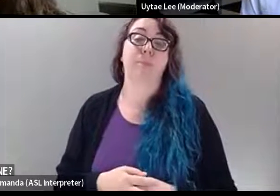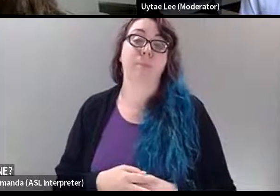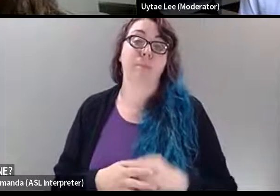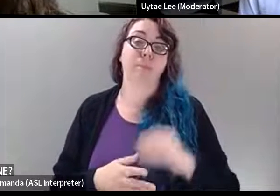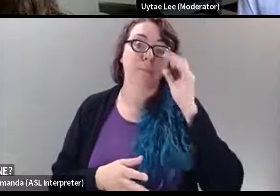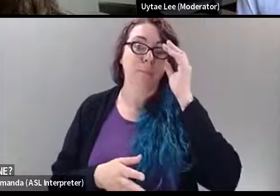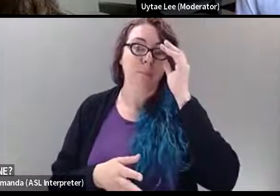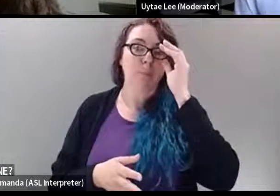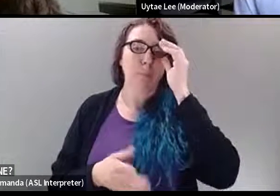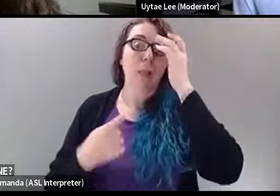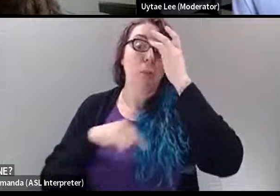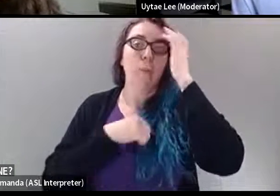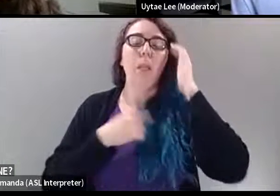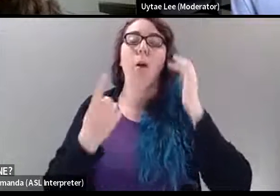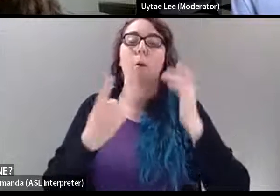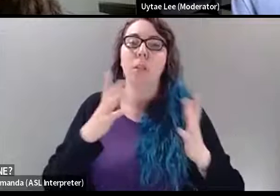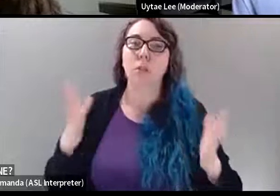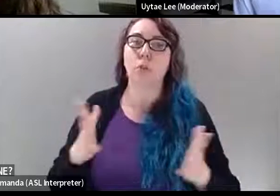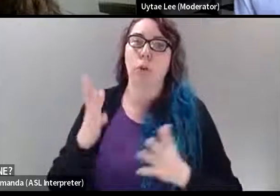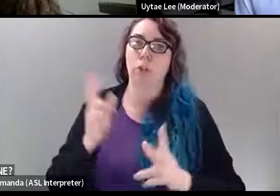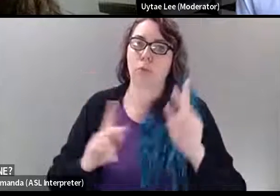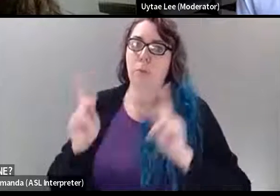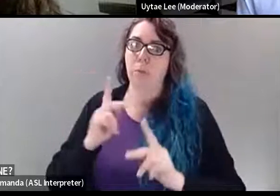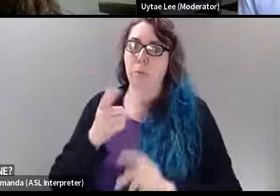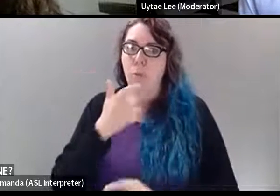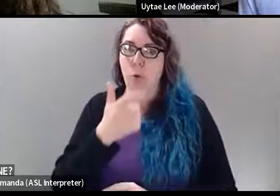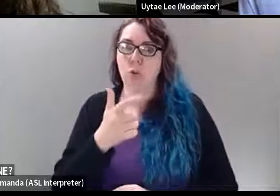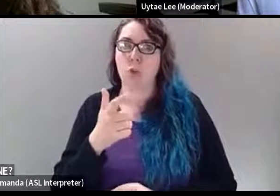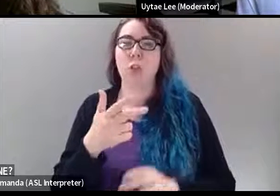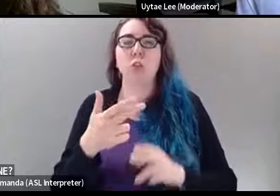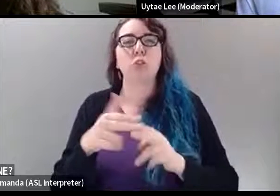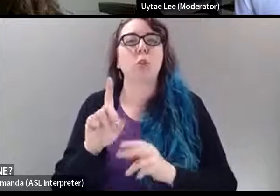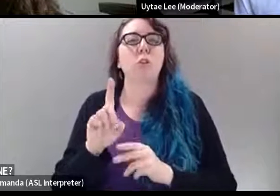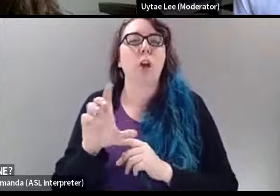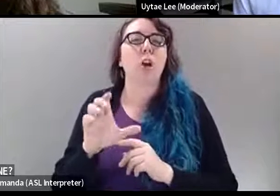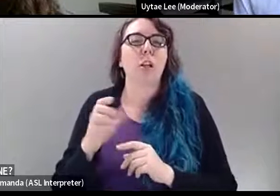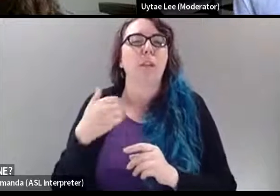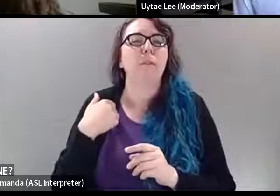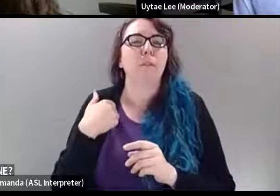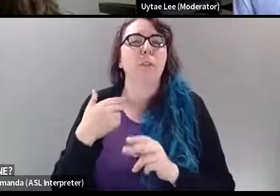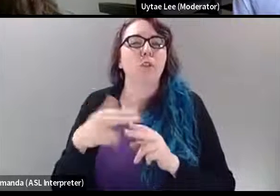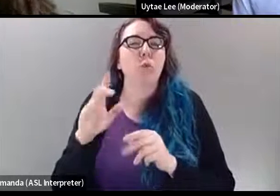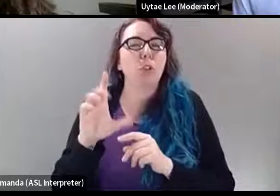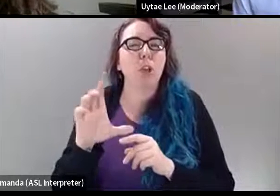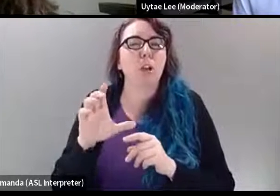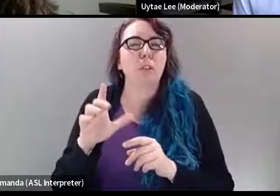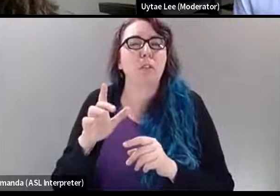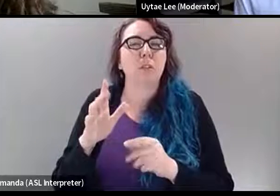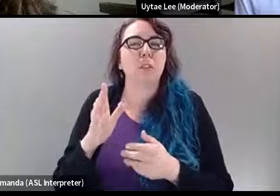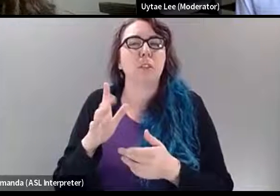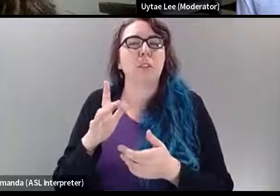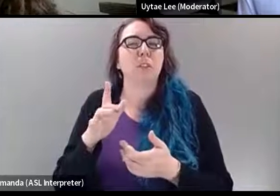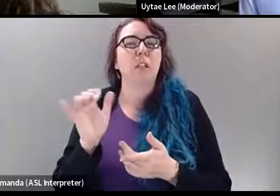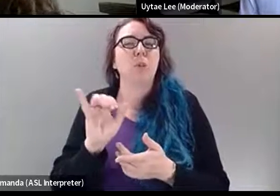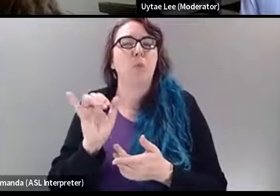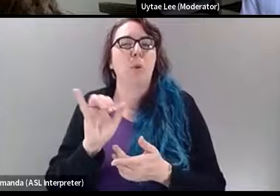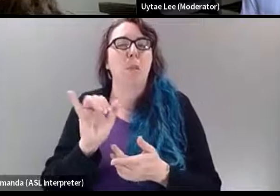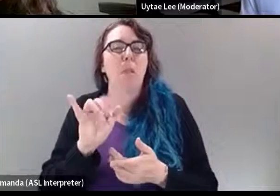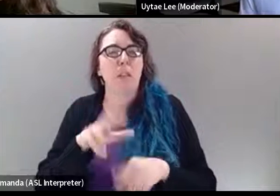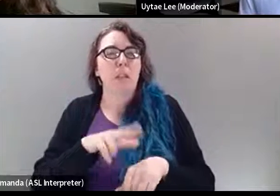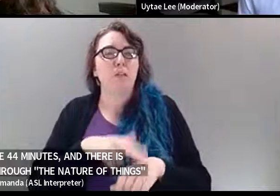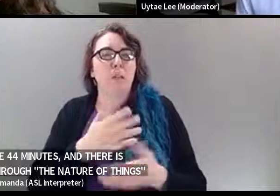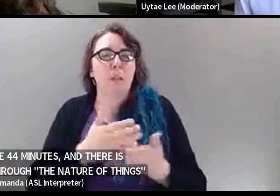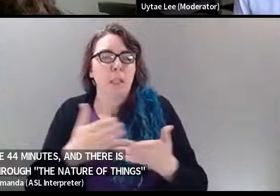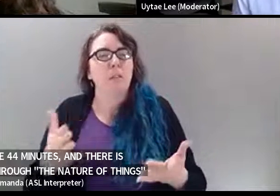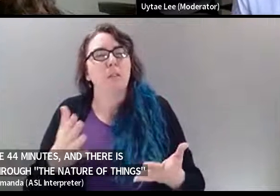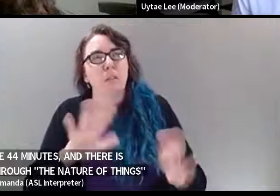creators to check out. It's a great place for emerging creators. So that's the nature of things. And